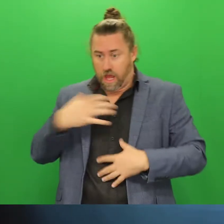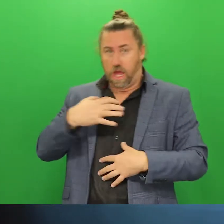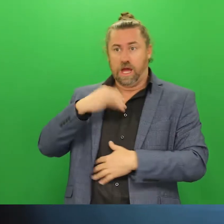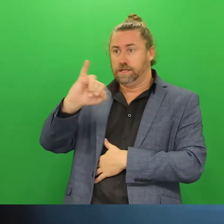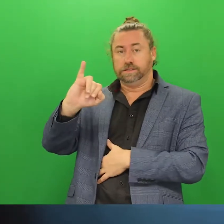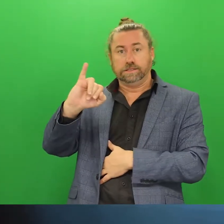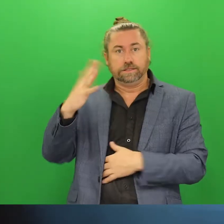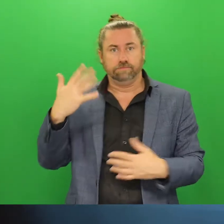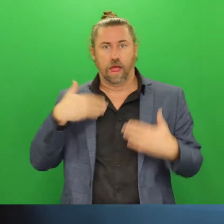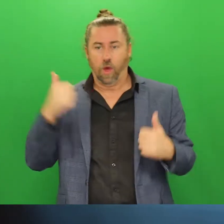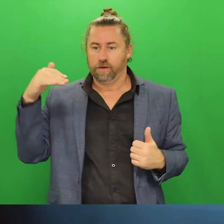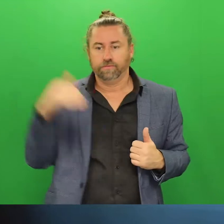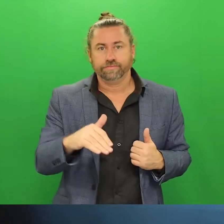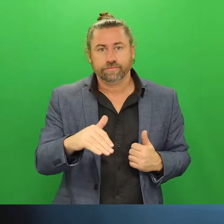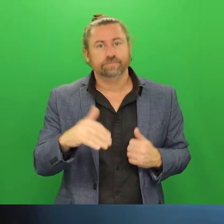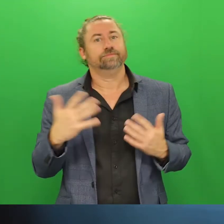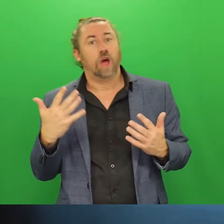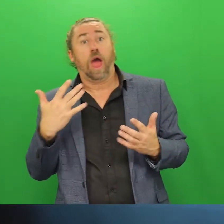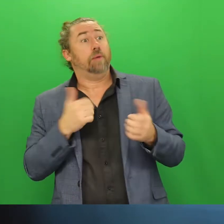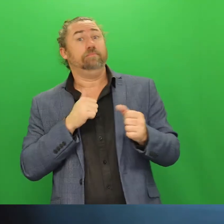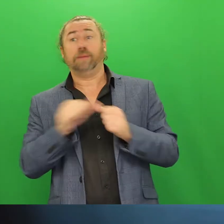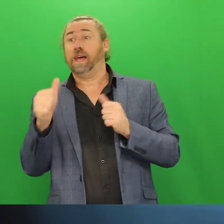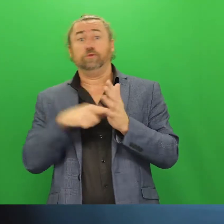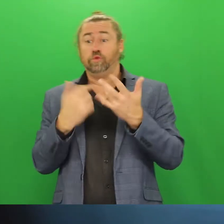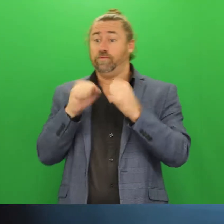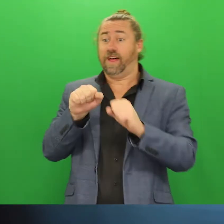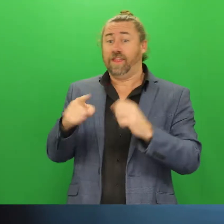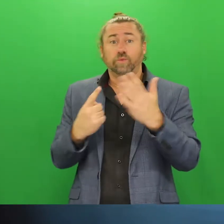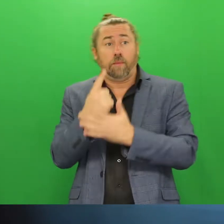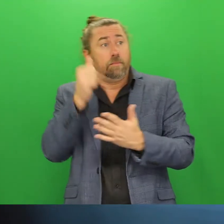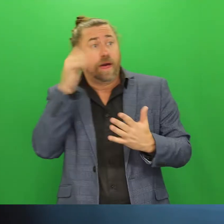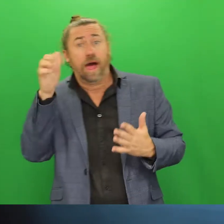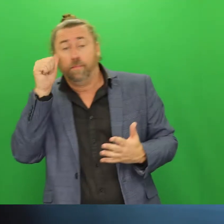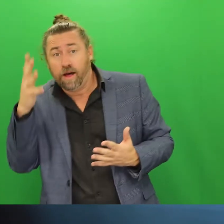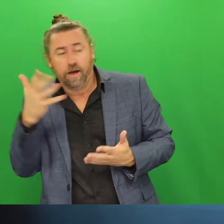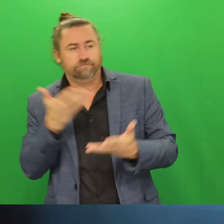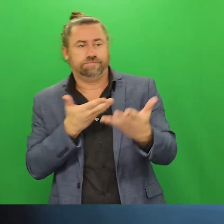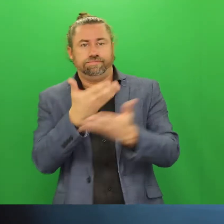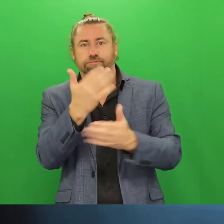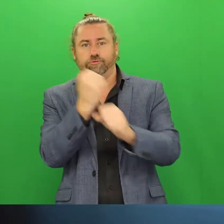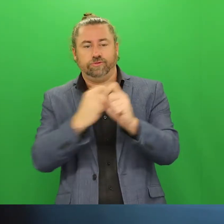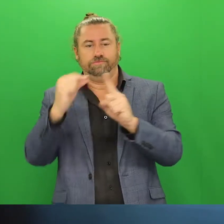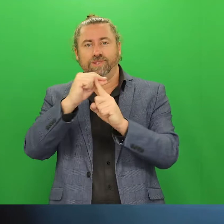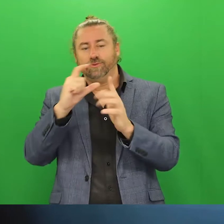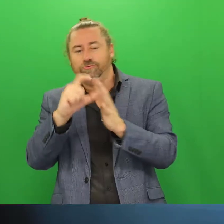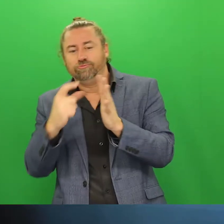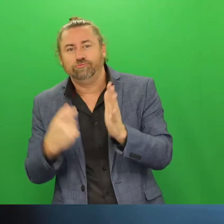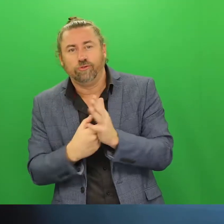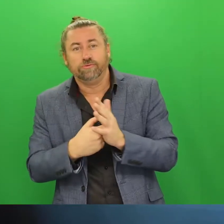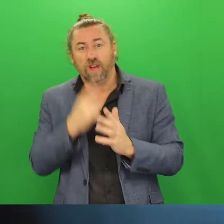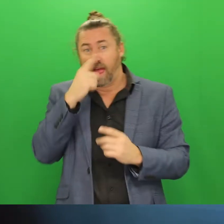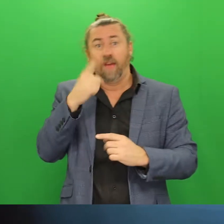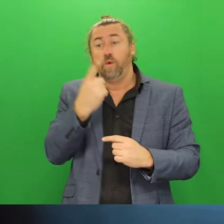really bad. So if you have risk factors for kidney disease, such as high blood pressure, you're older